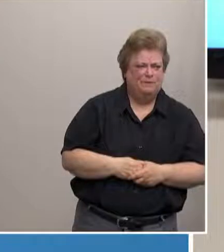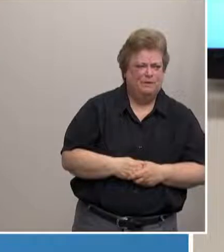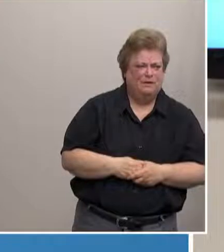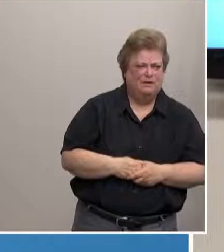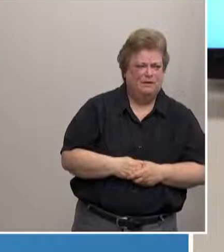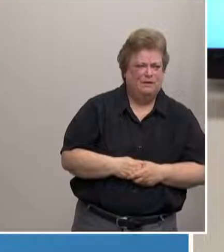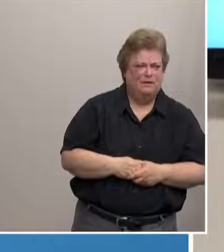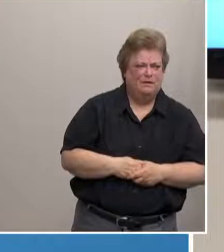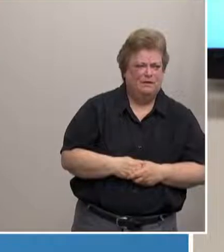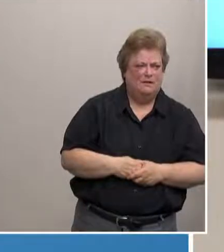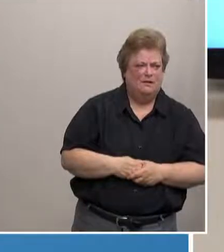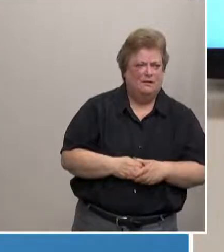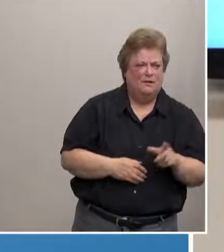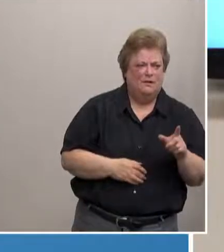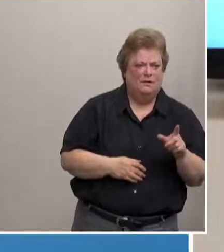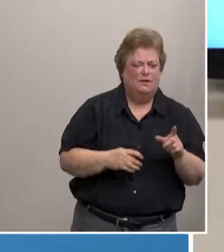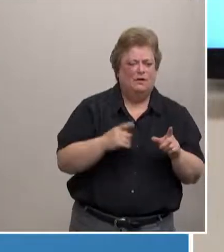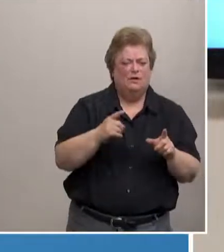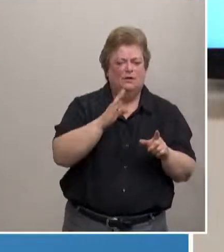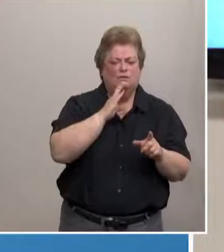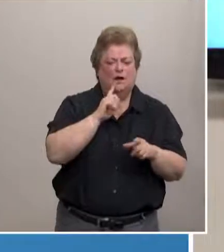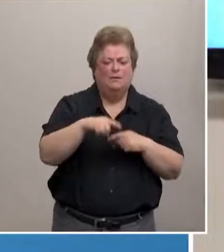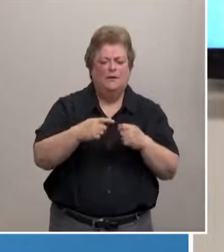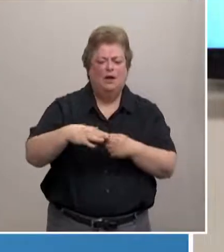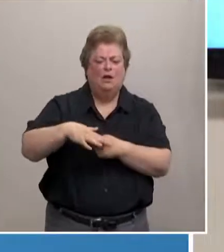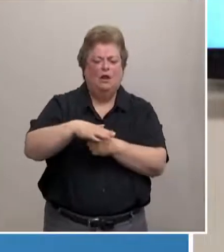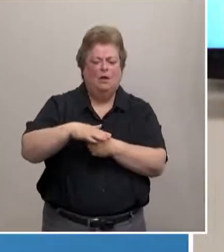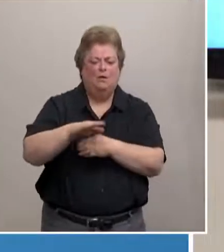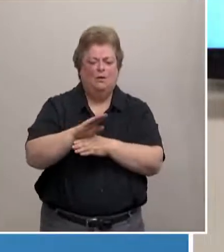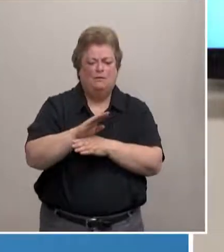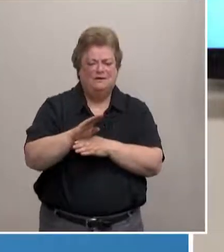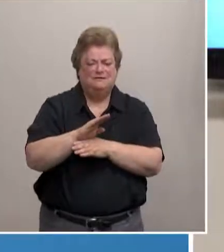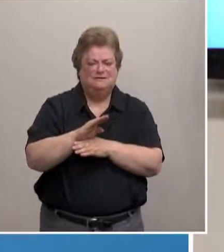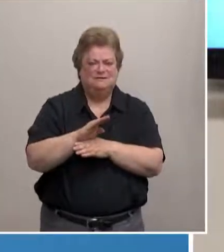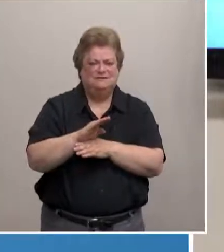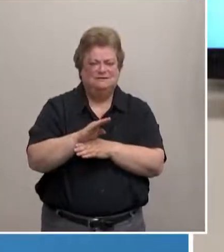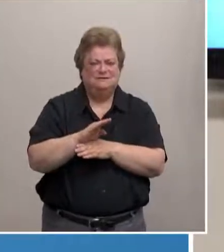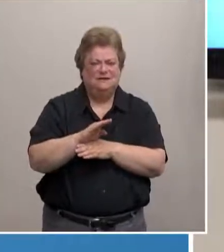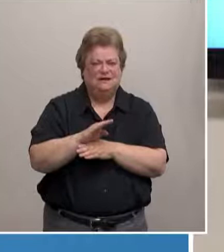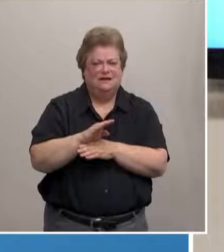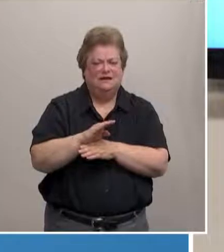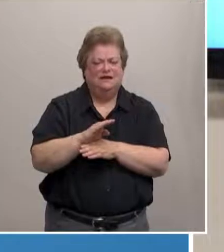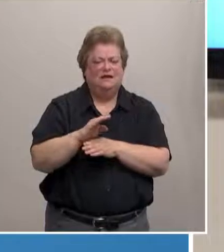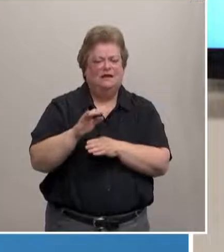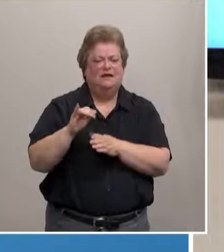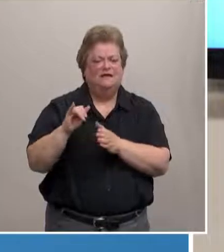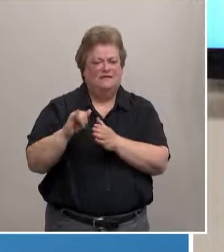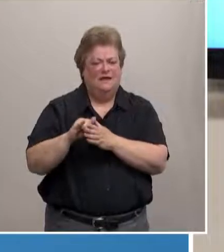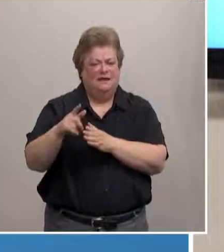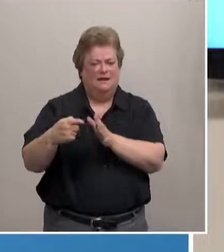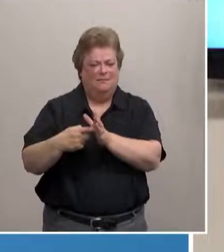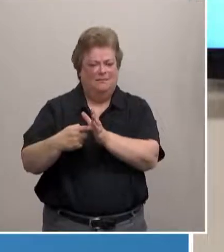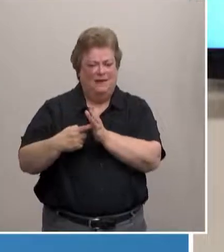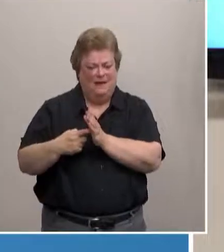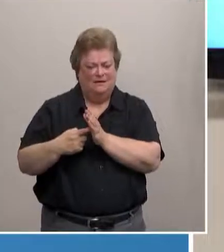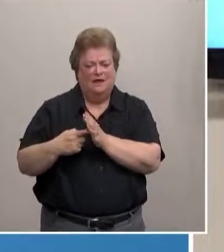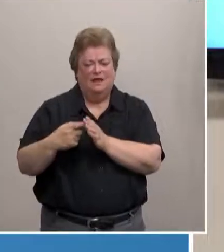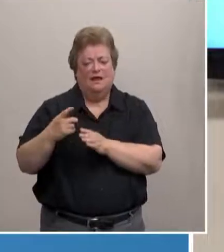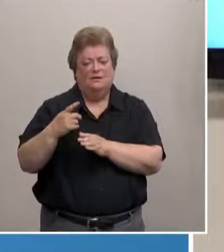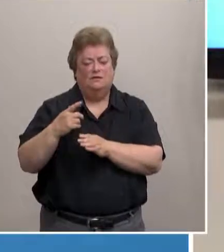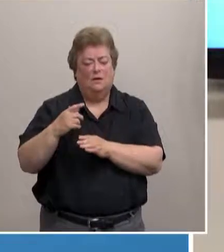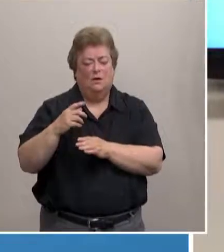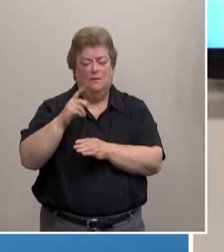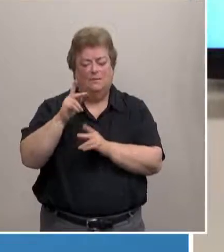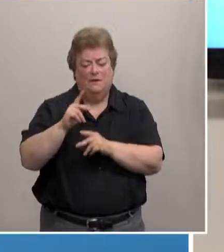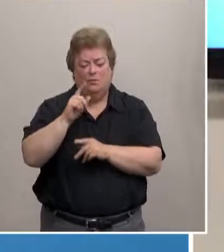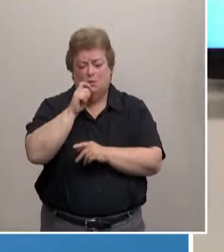Confusion. I know we talked to some local businesses about, if the mandate here was to change to reflect that, to where non-vaccinated people would need